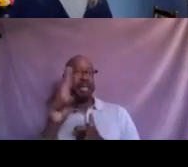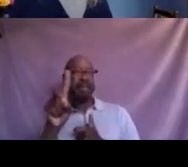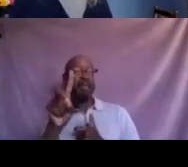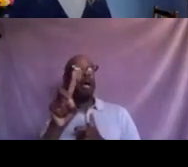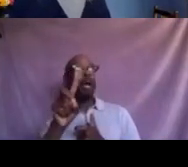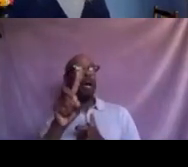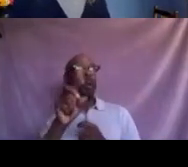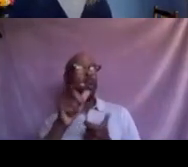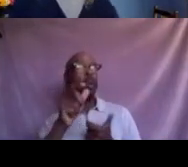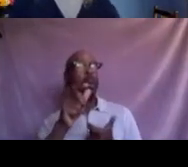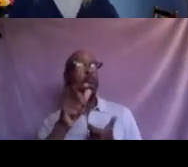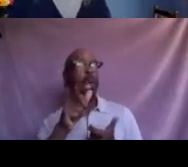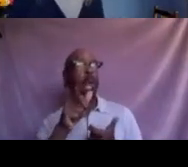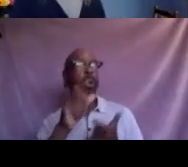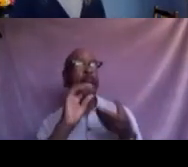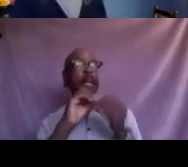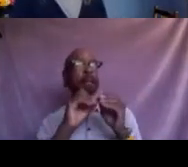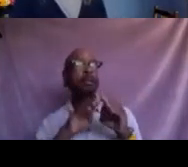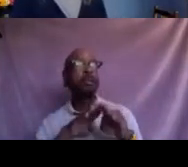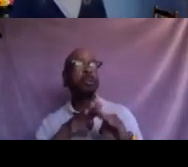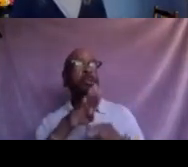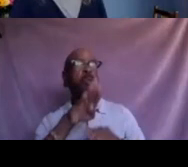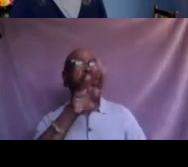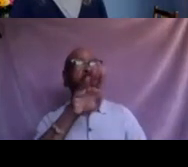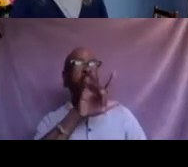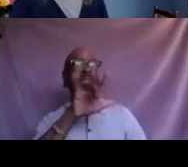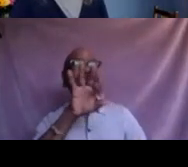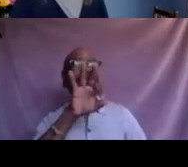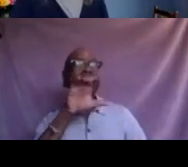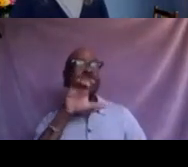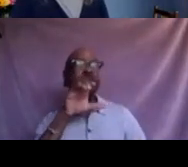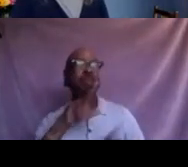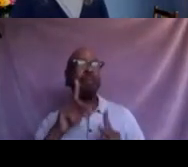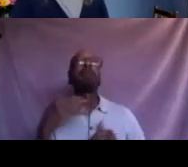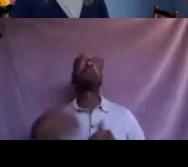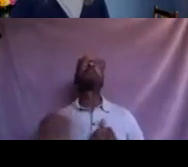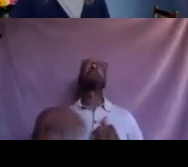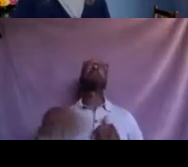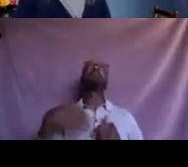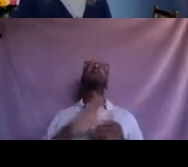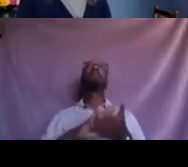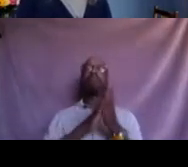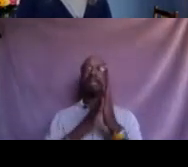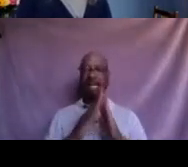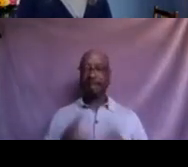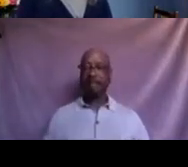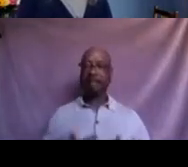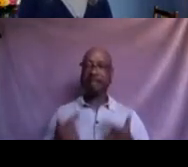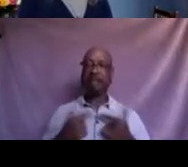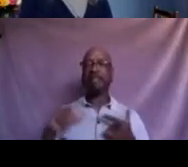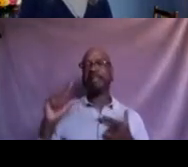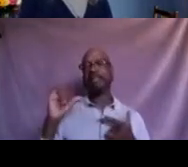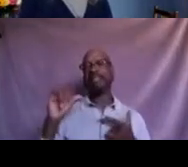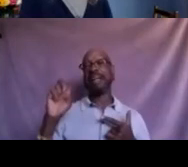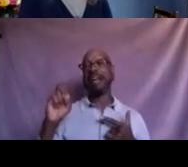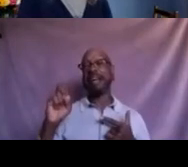hit over 2,900 people, this became a live streamed workshop. So it's not quite as intimate as